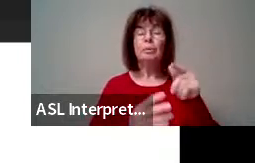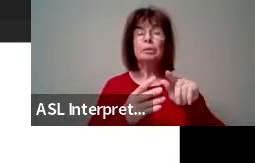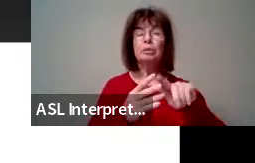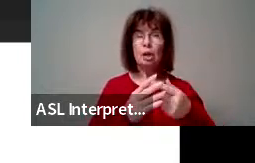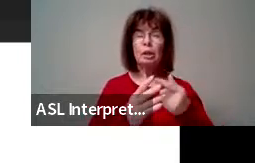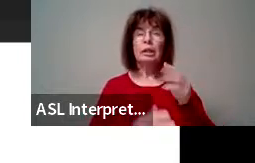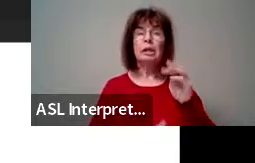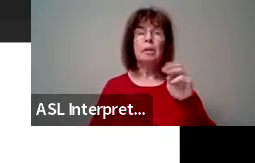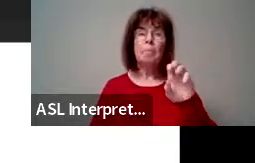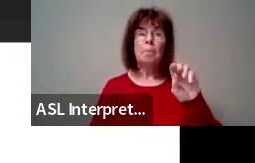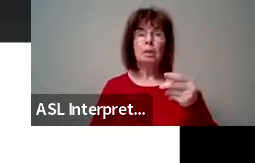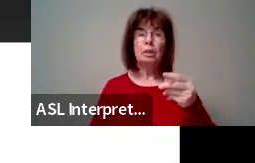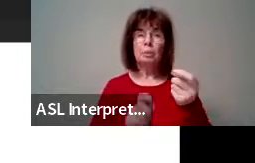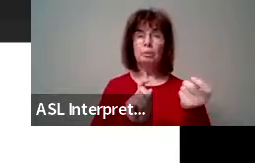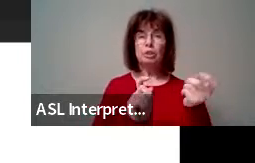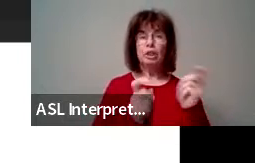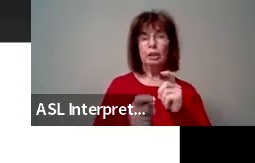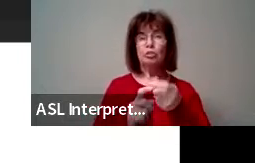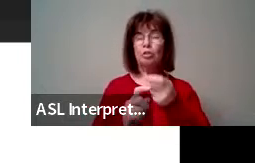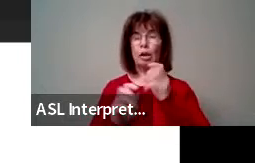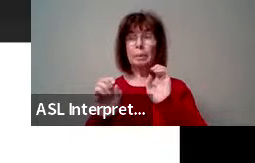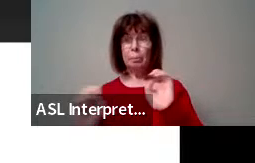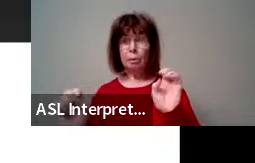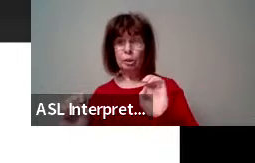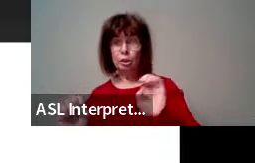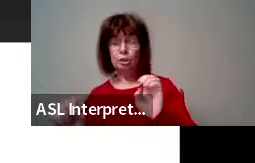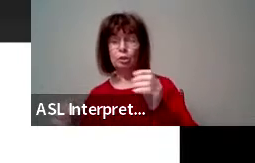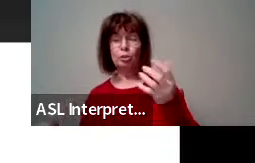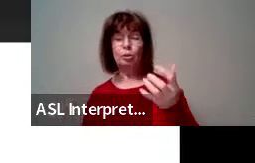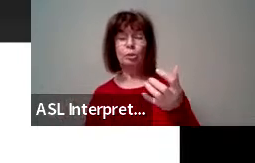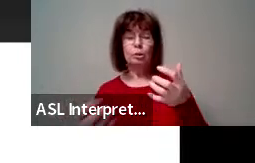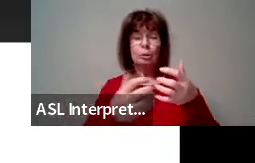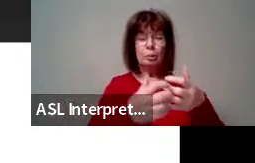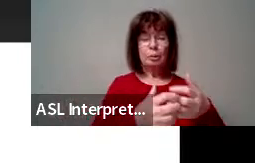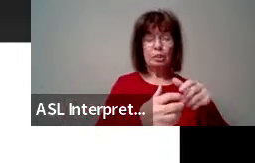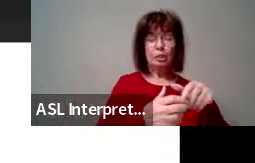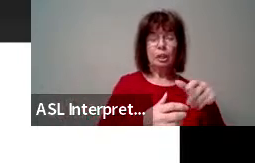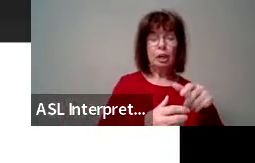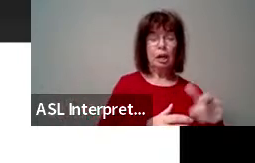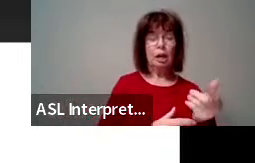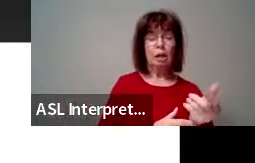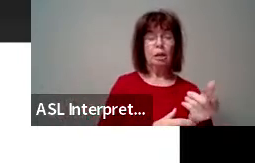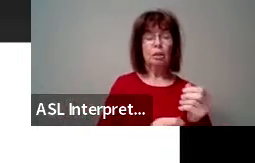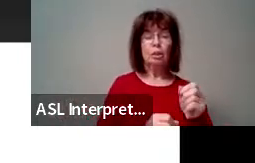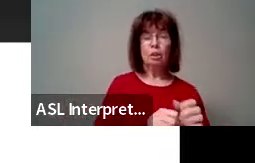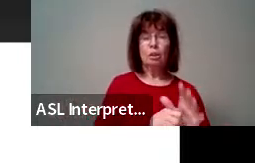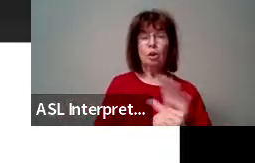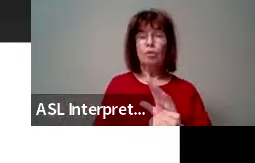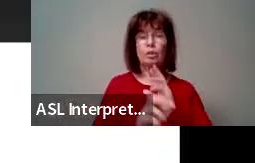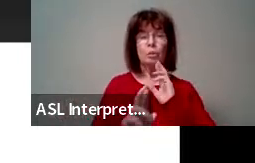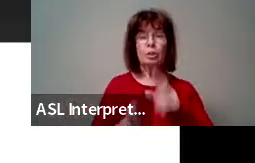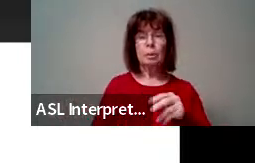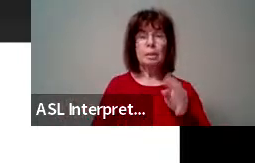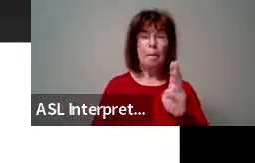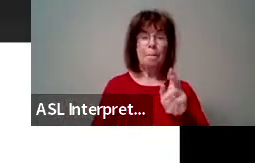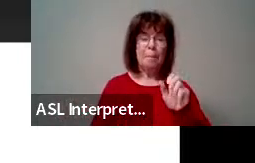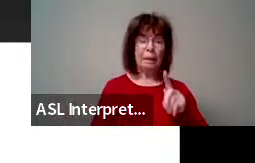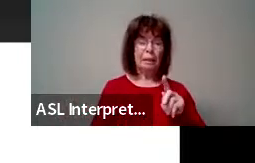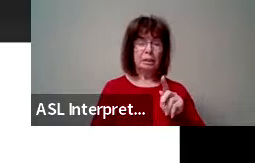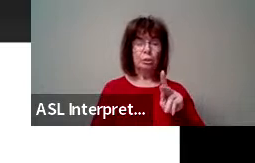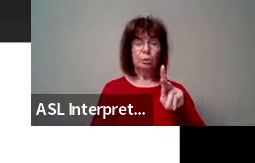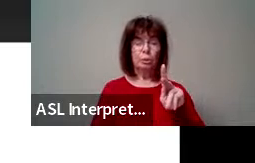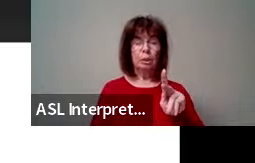and shifting really from an emergency response to integrating our COVID response functions back into DCDCP, which is